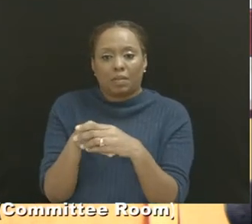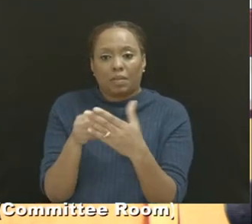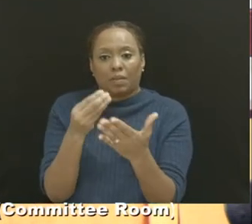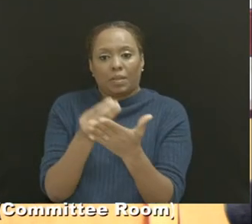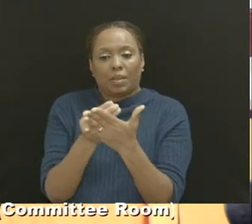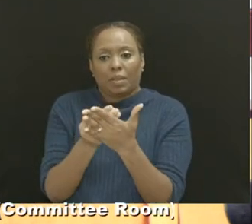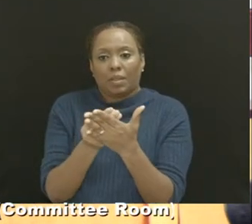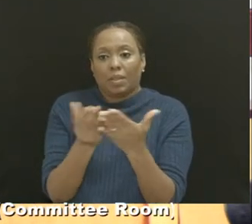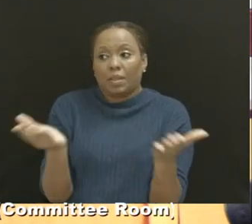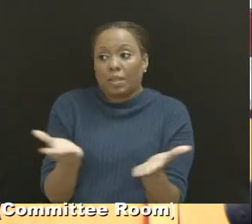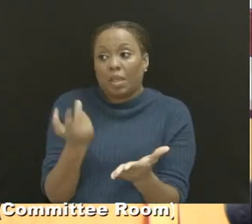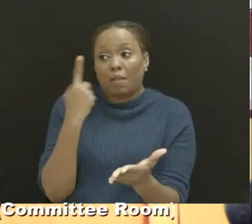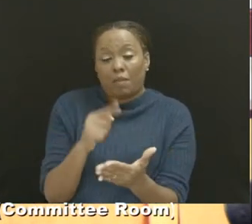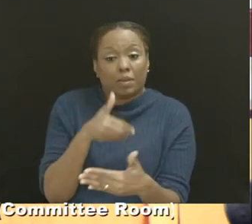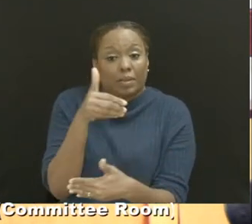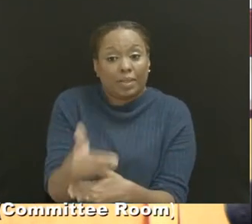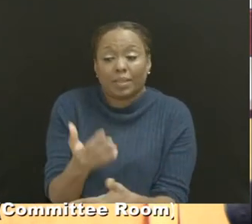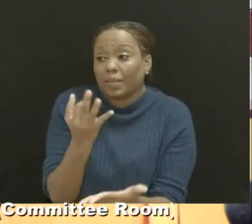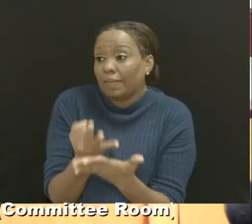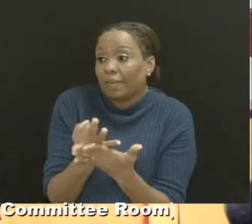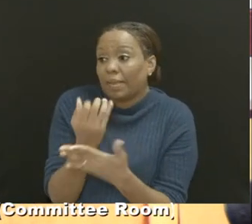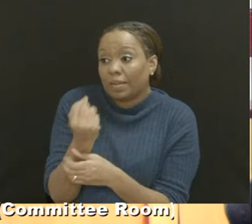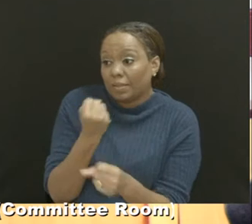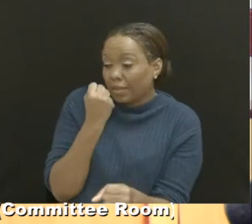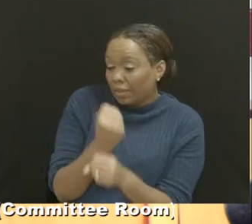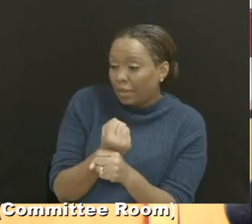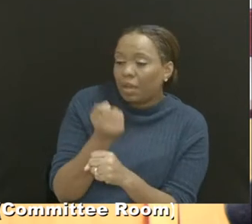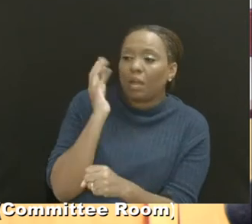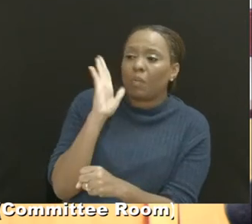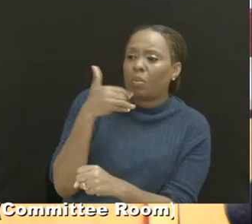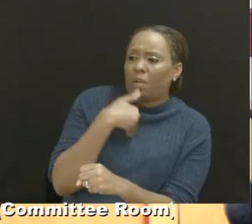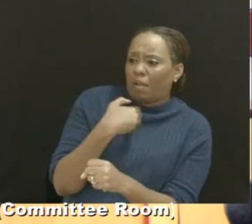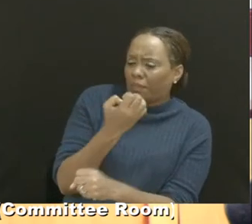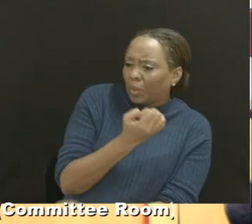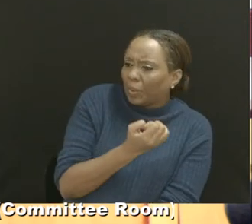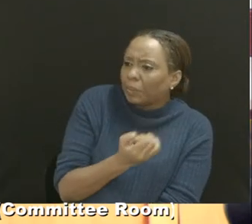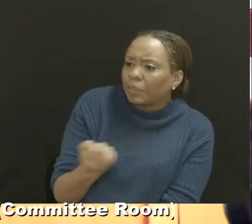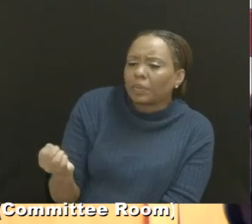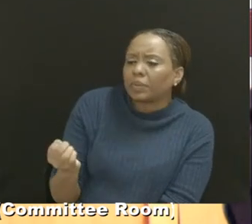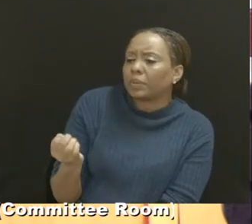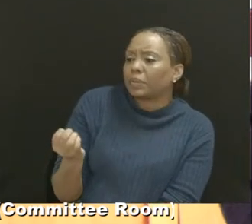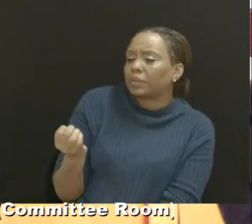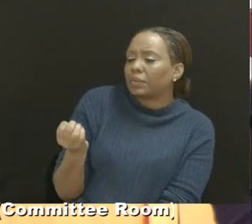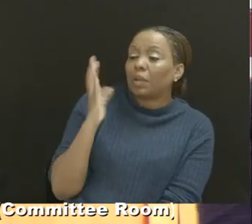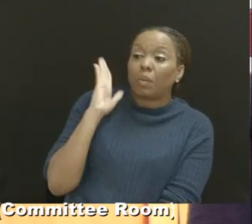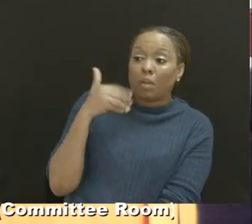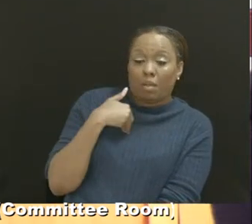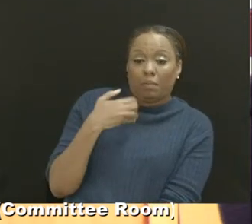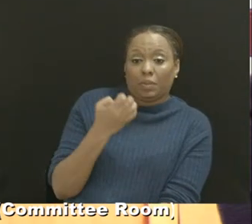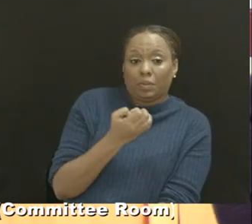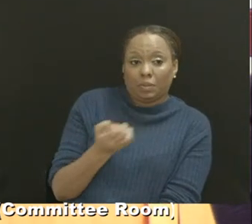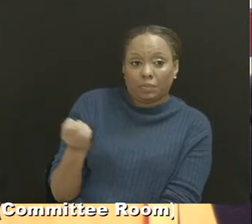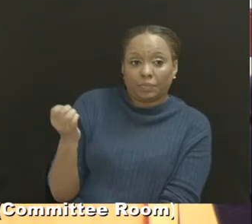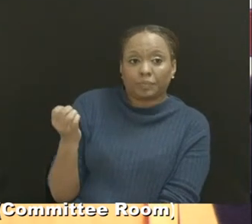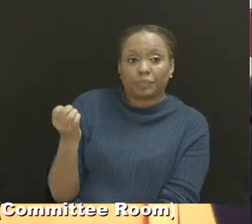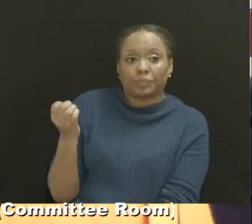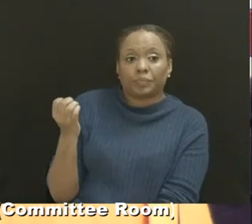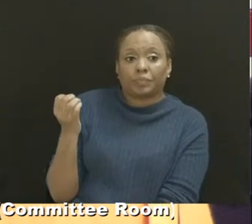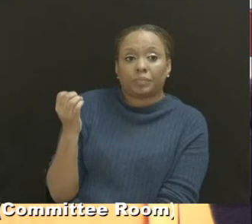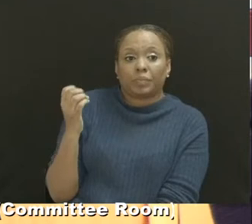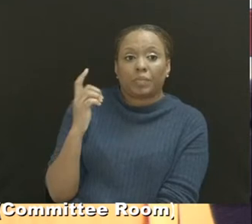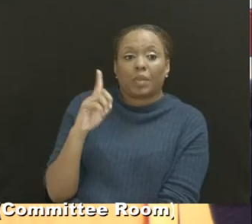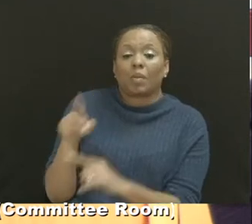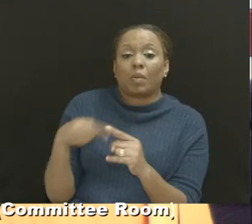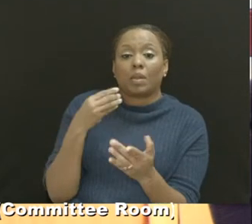the upcoming financial year, we do have some equipment there, and as soon as we have the